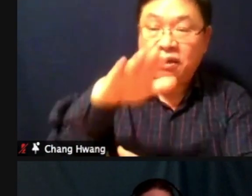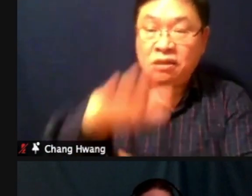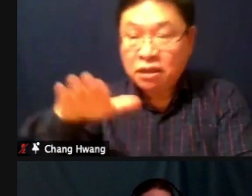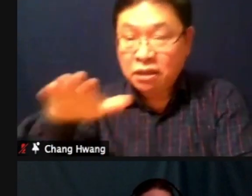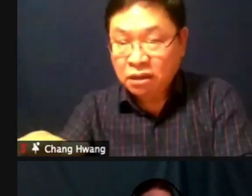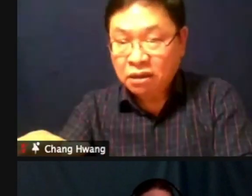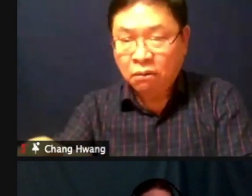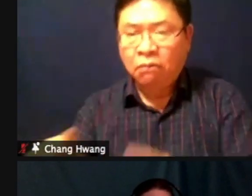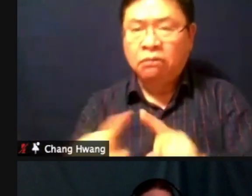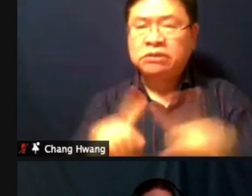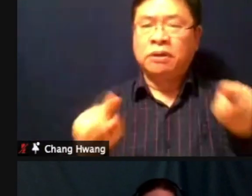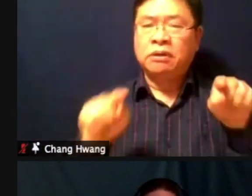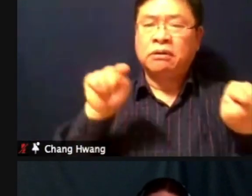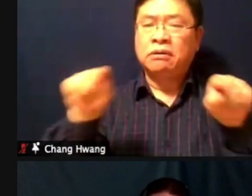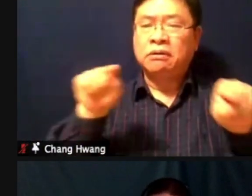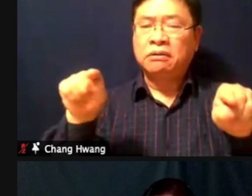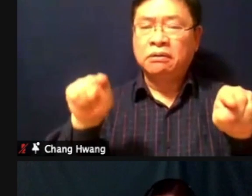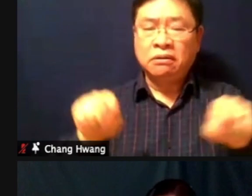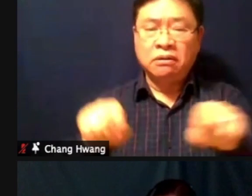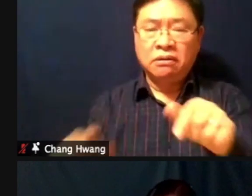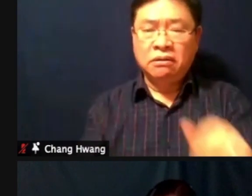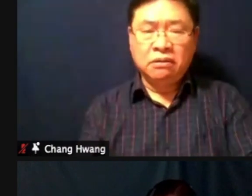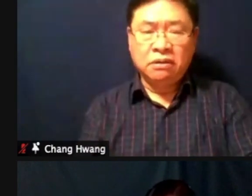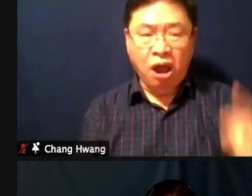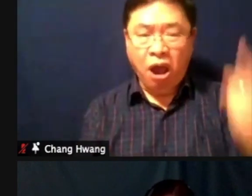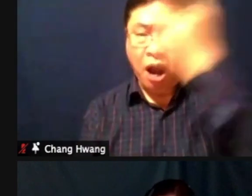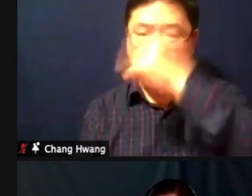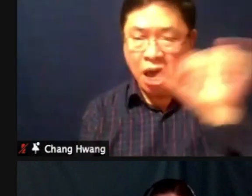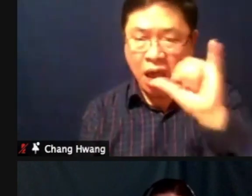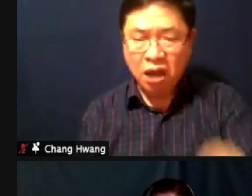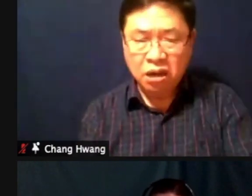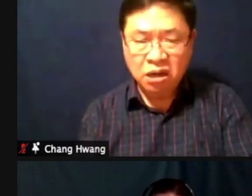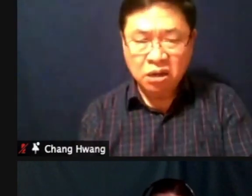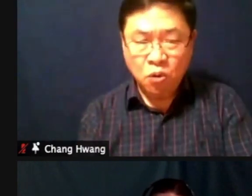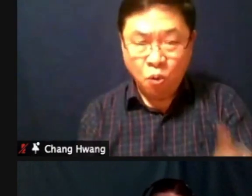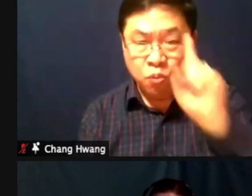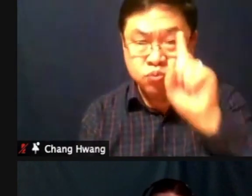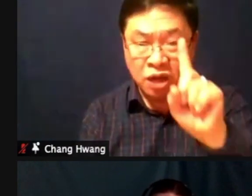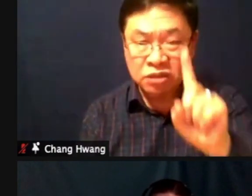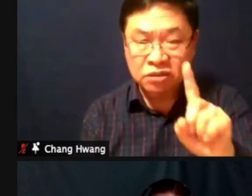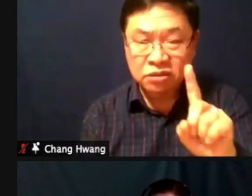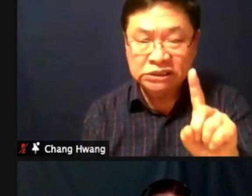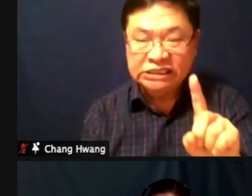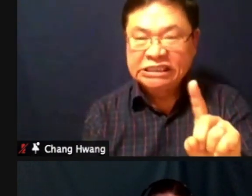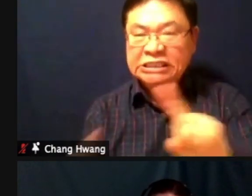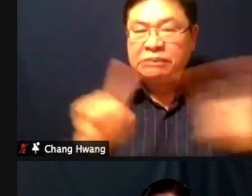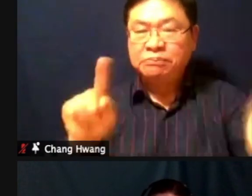Now we turn our hand over and use a different palm orientation. There's a different meaning there, children.